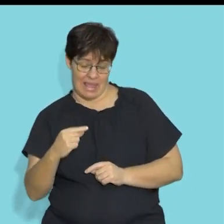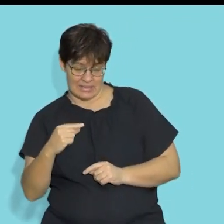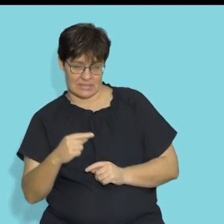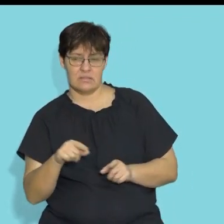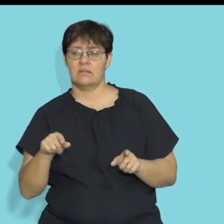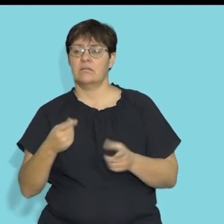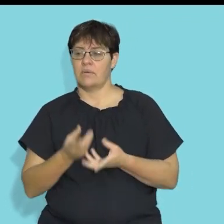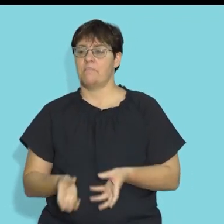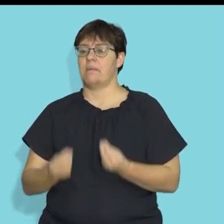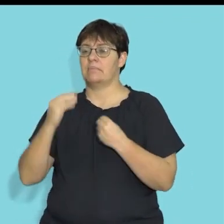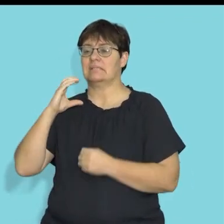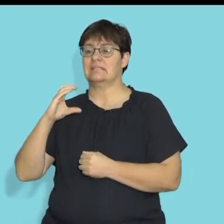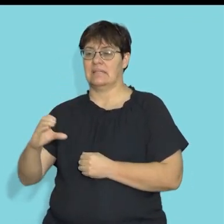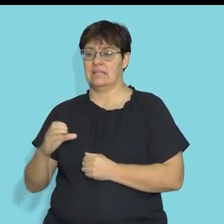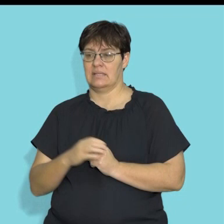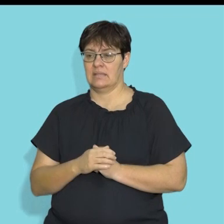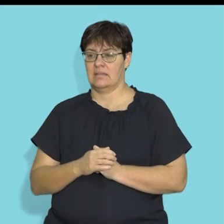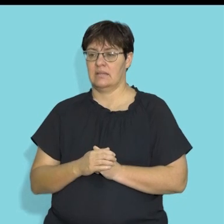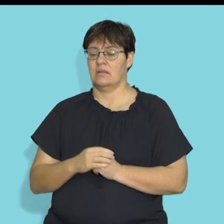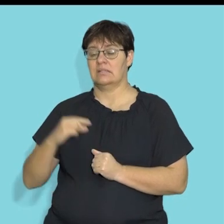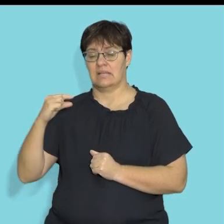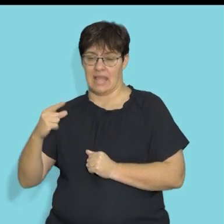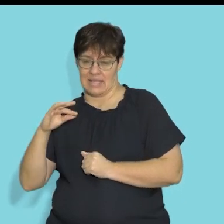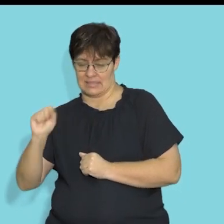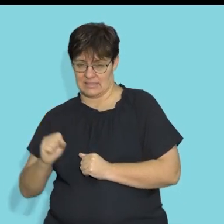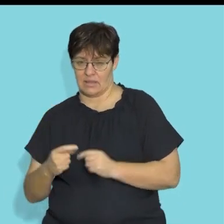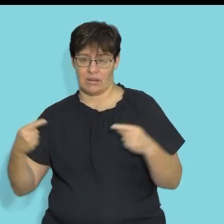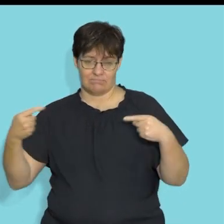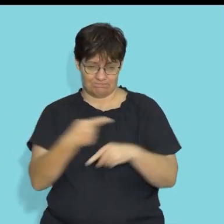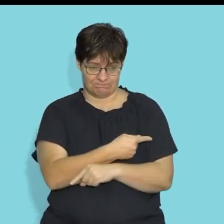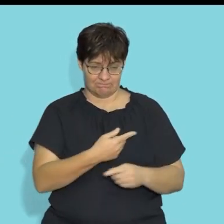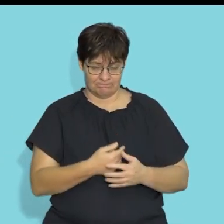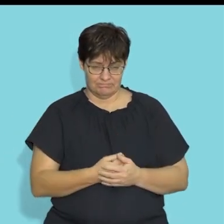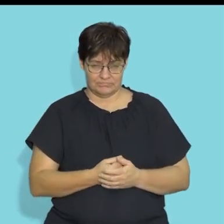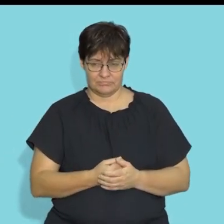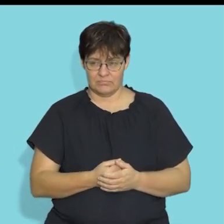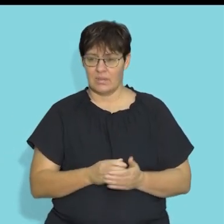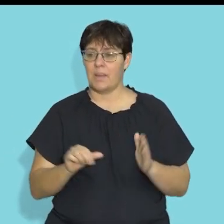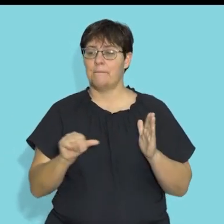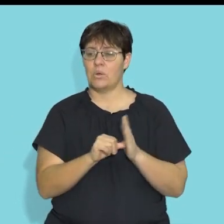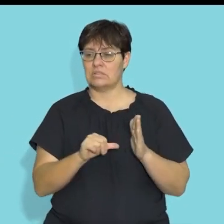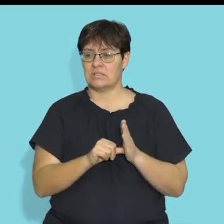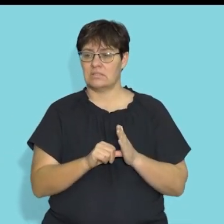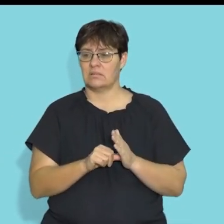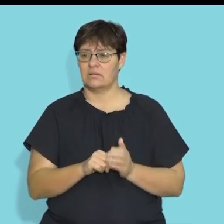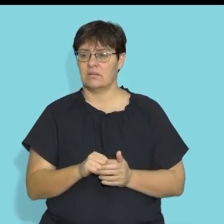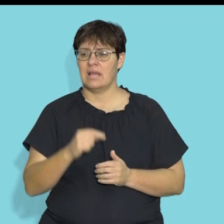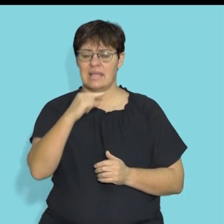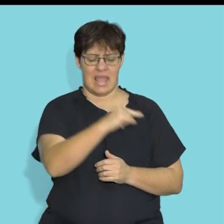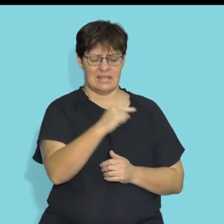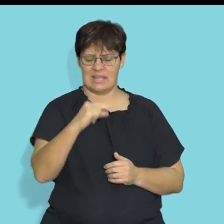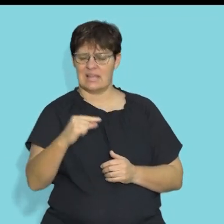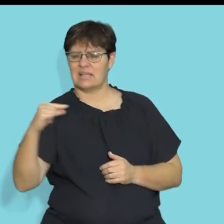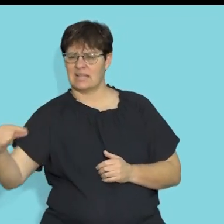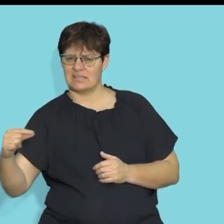gas phase, that converts into C, that is also in gas phase. What's important is, why do I talk